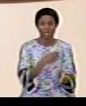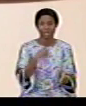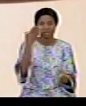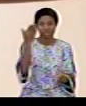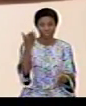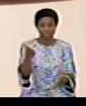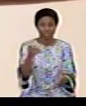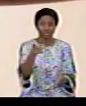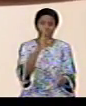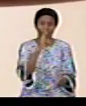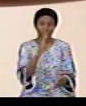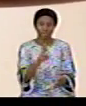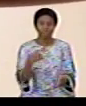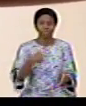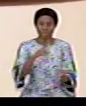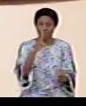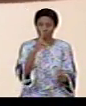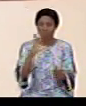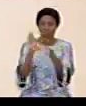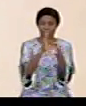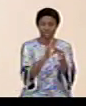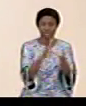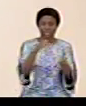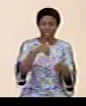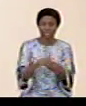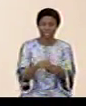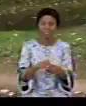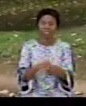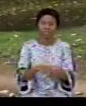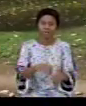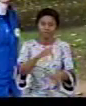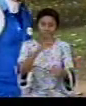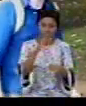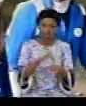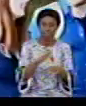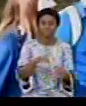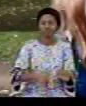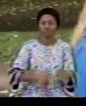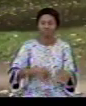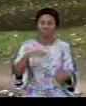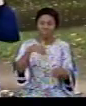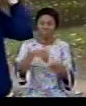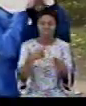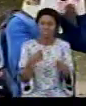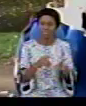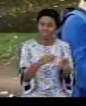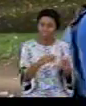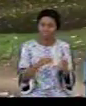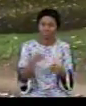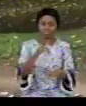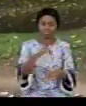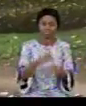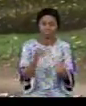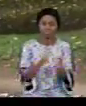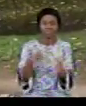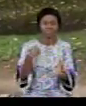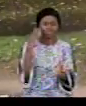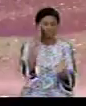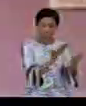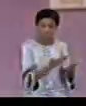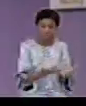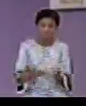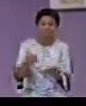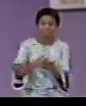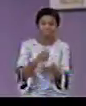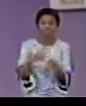We're united in passion. We're united in the drive that we're going to get the gospel to everyone around us,